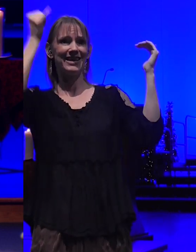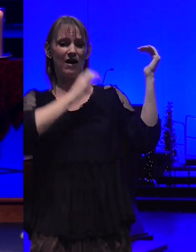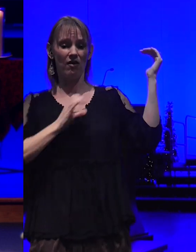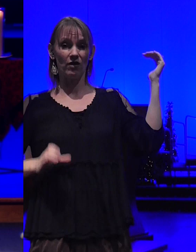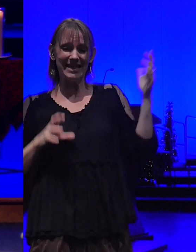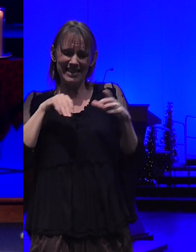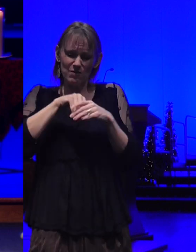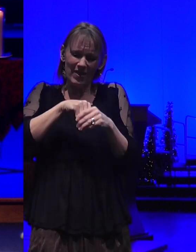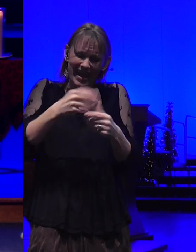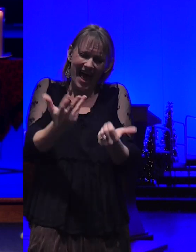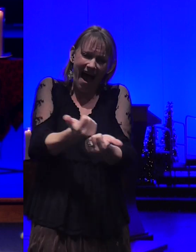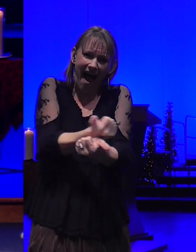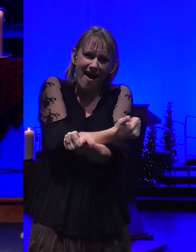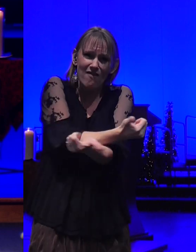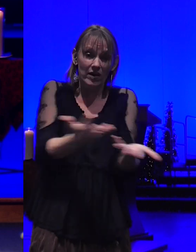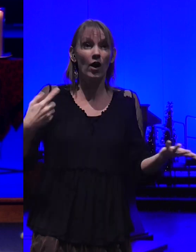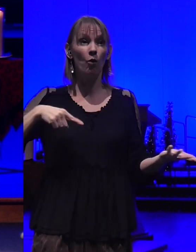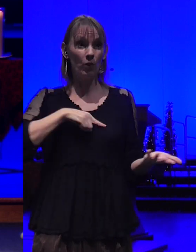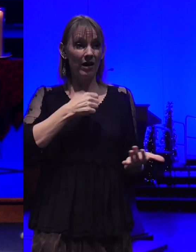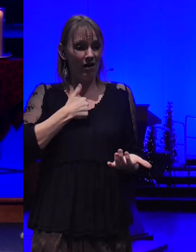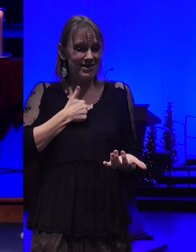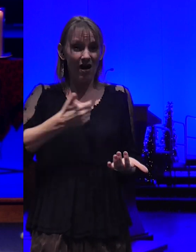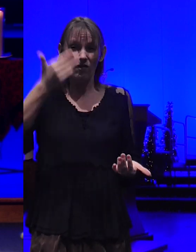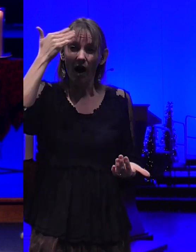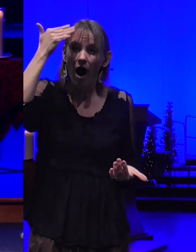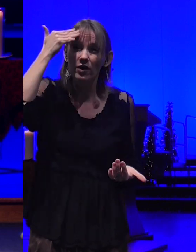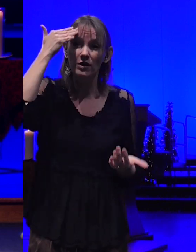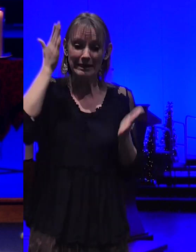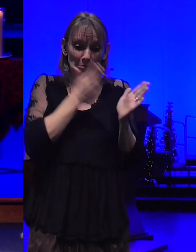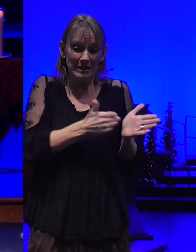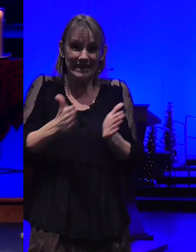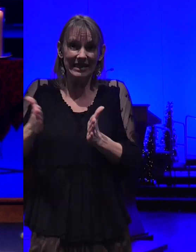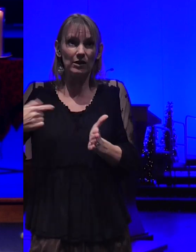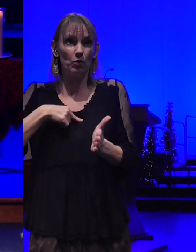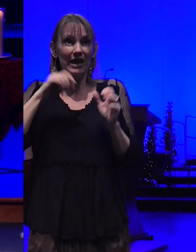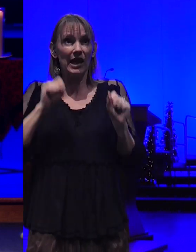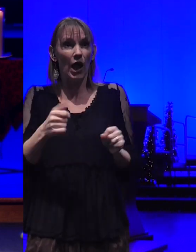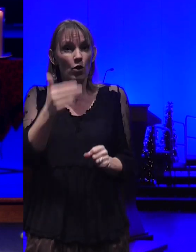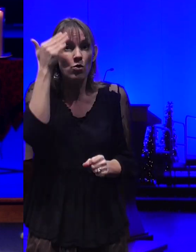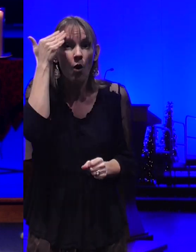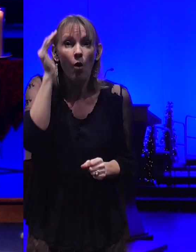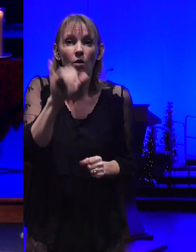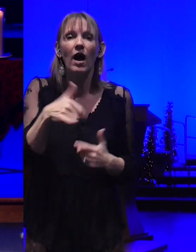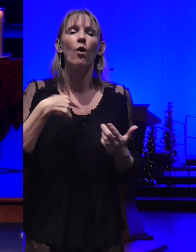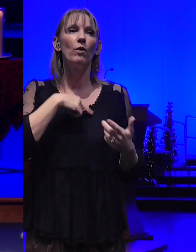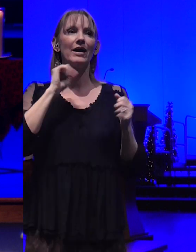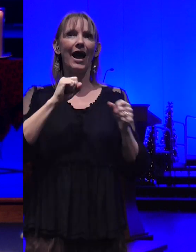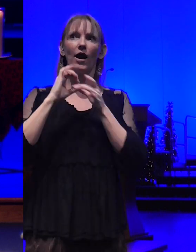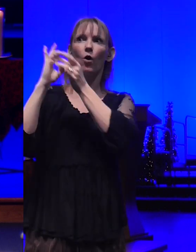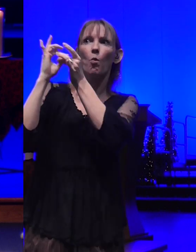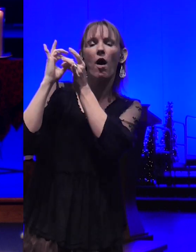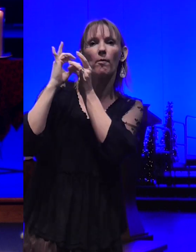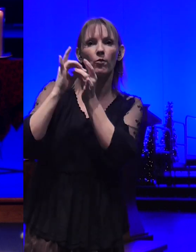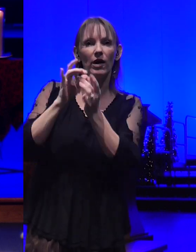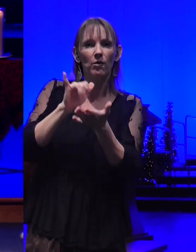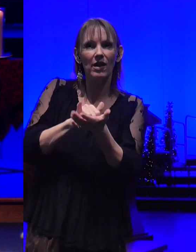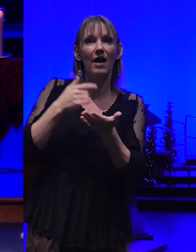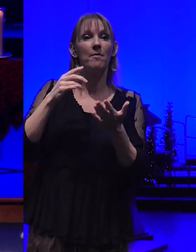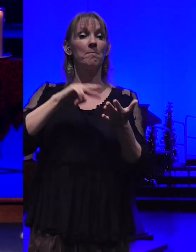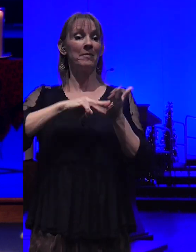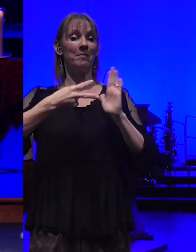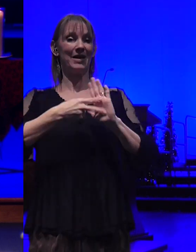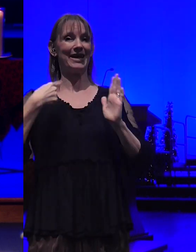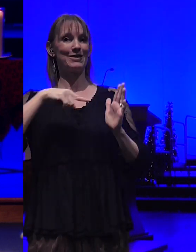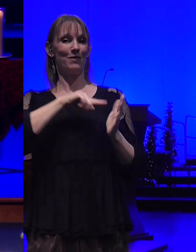everything. And we're conscious beings privileged to know that and to cooperate with that. Thus, we become gods